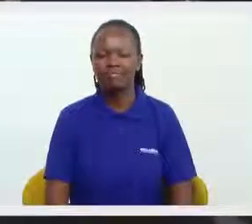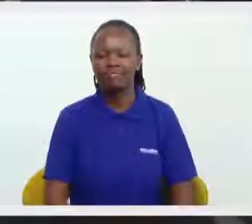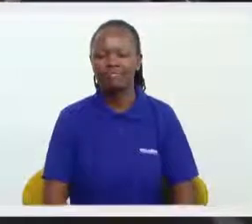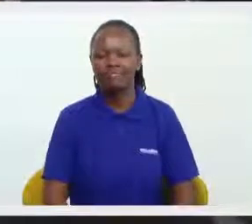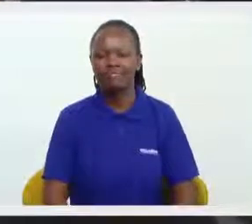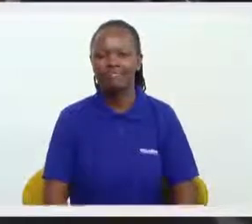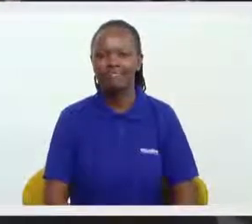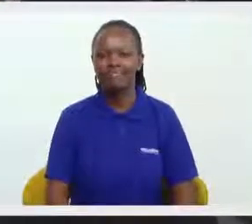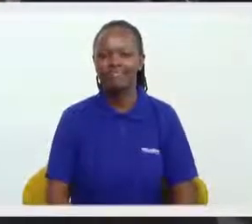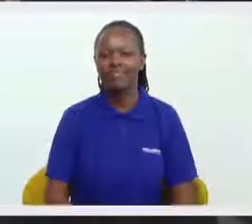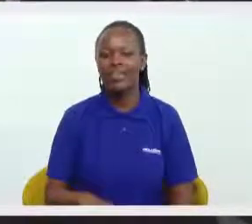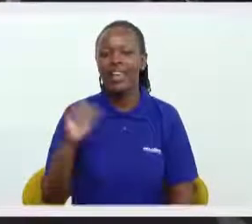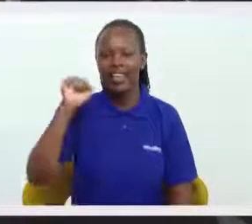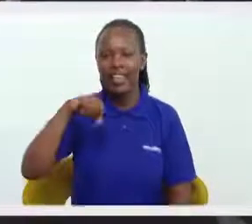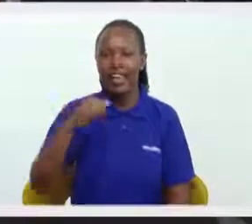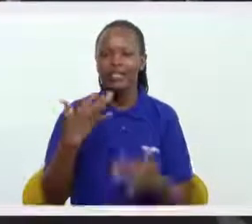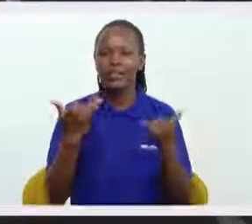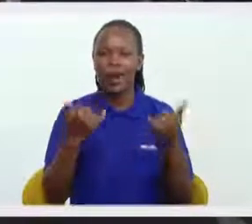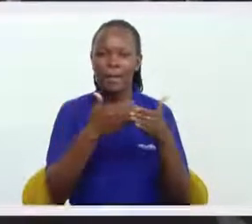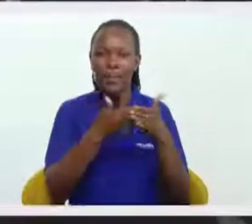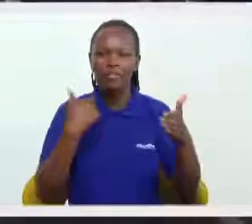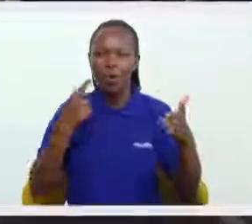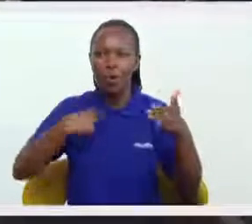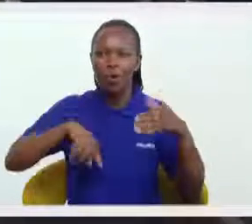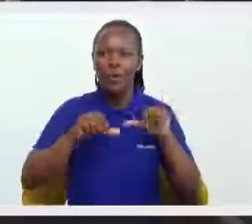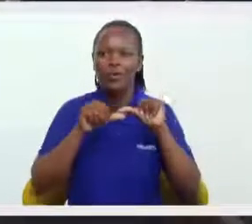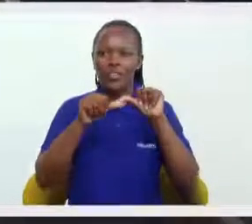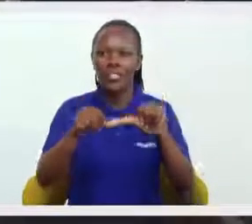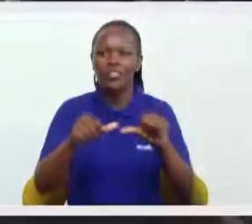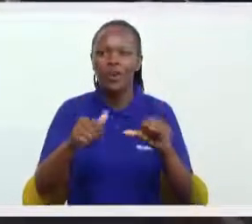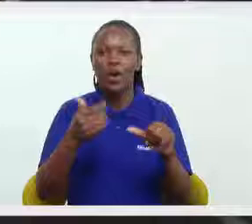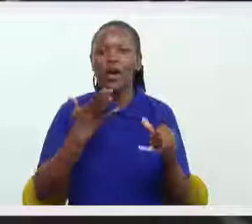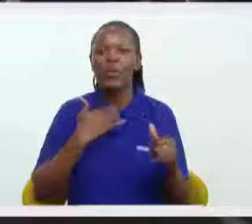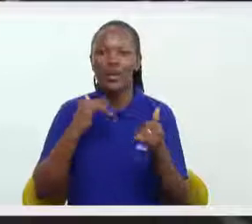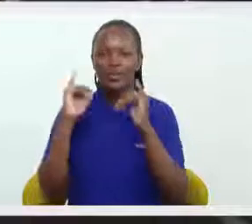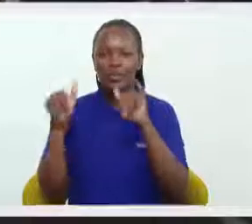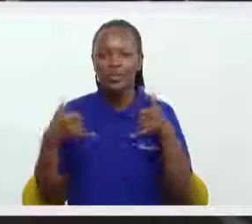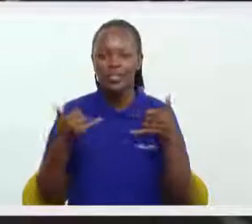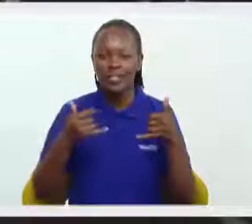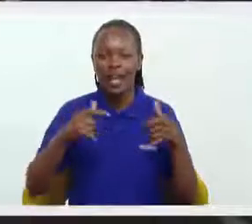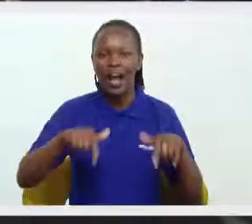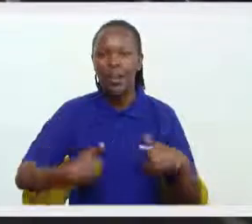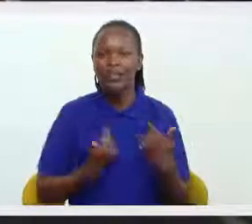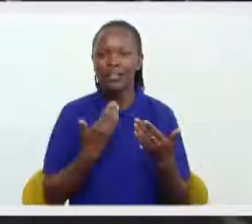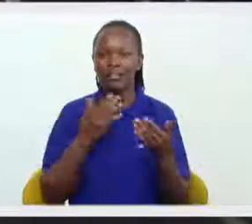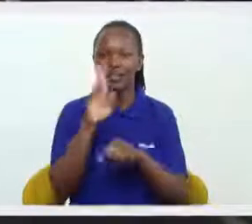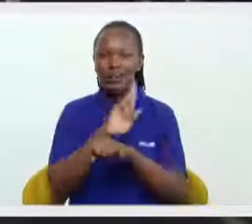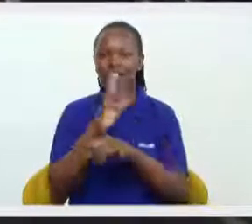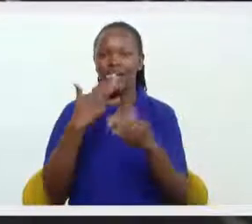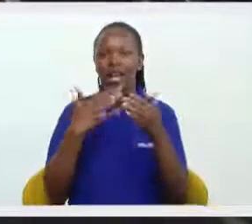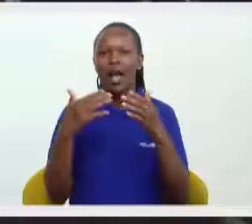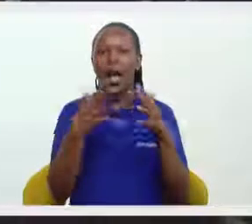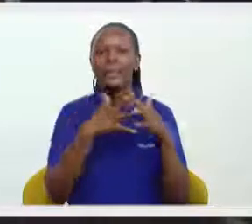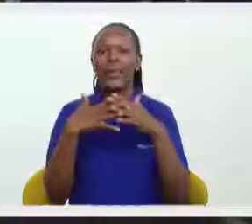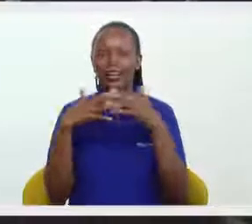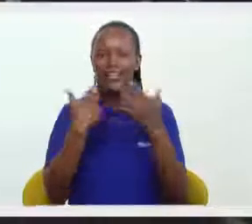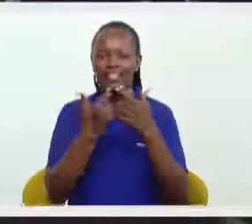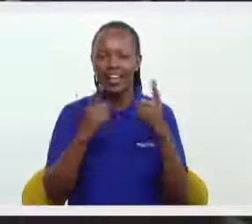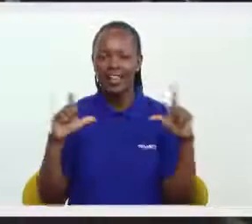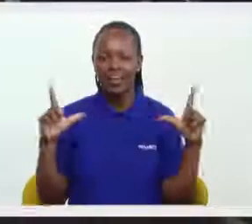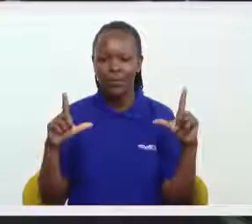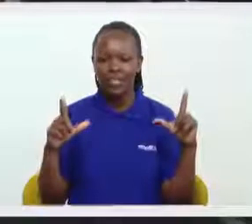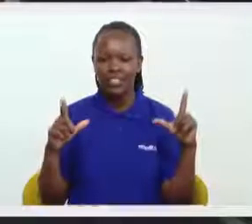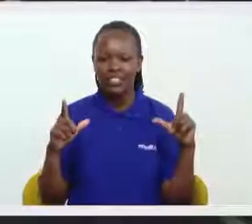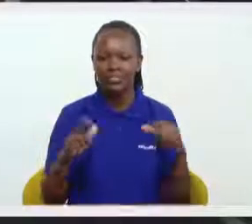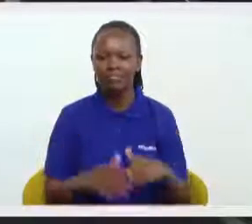Yeah, so before we proceed, we also wanted to introduce ourselves in American Sign Language, which we recently learned